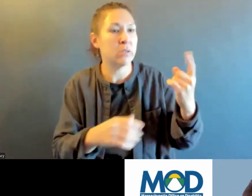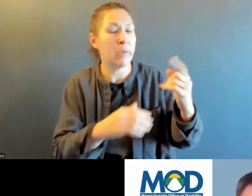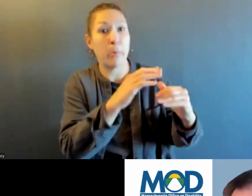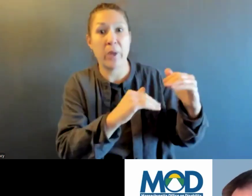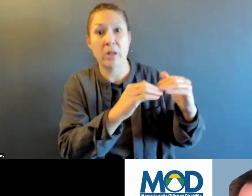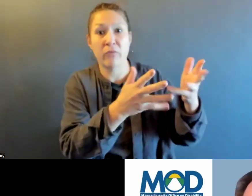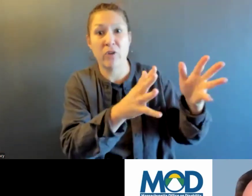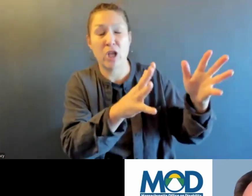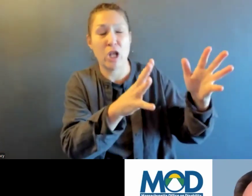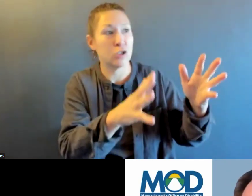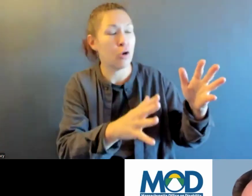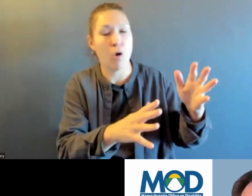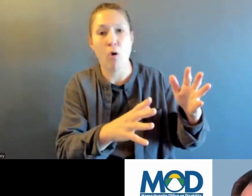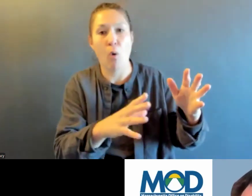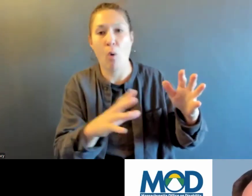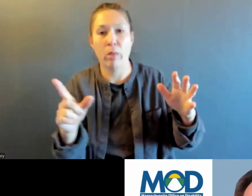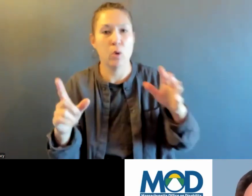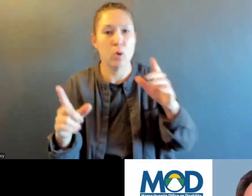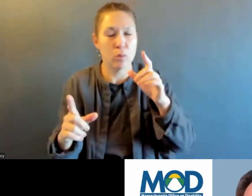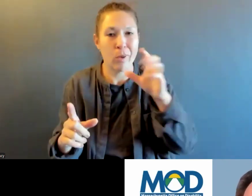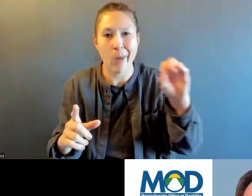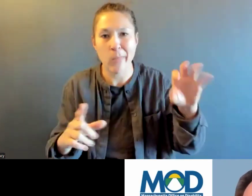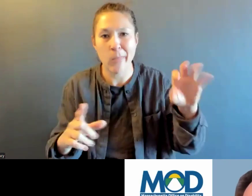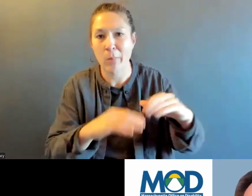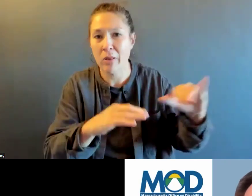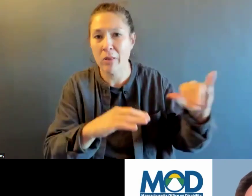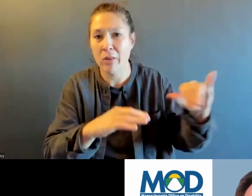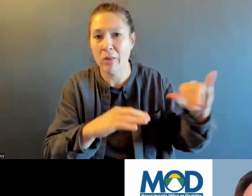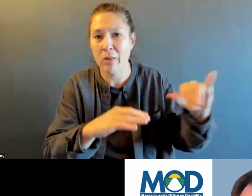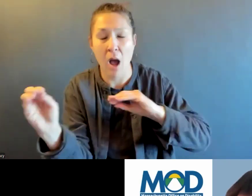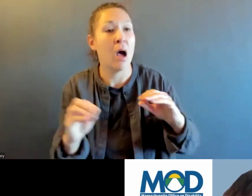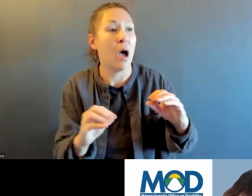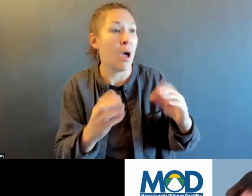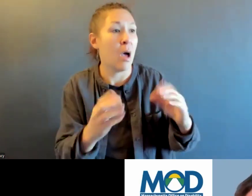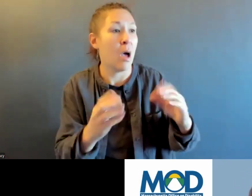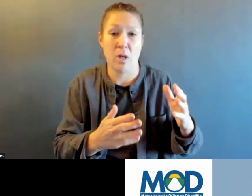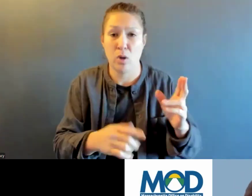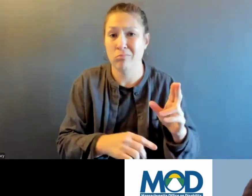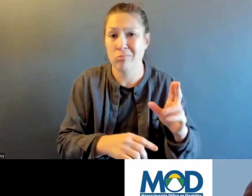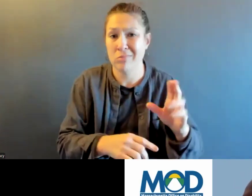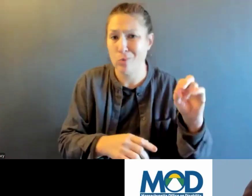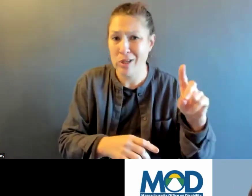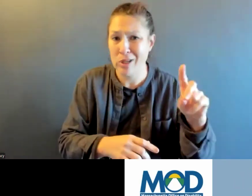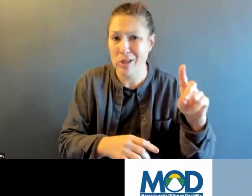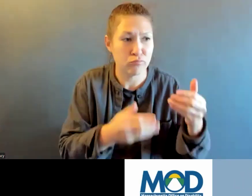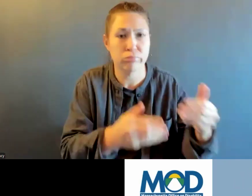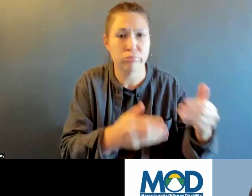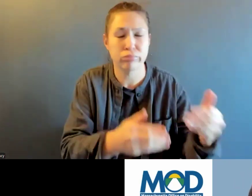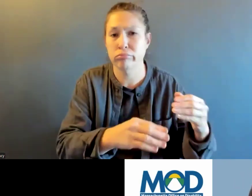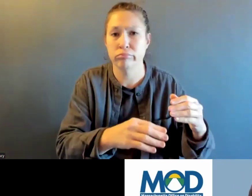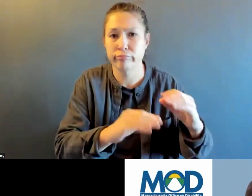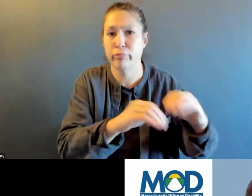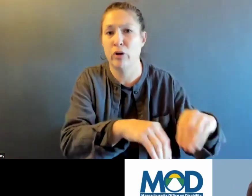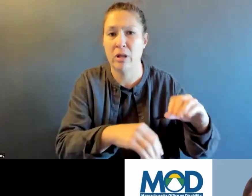to fund it, the commission could help fund that project if they so wished. Again, so there's no restrictions on the use of the funds with the exception